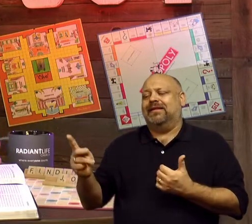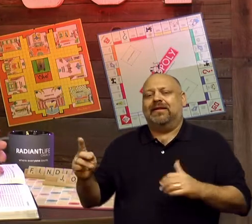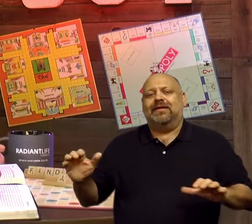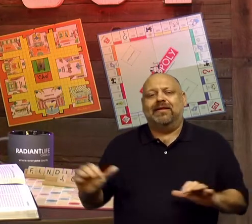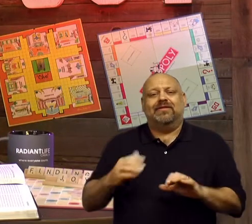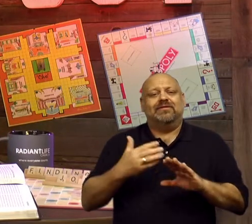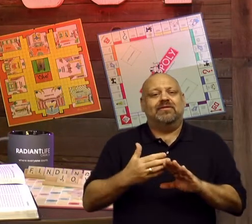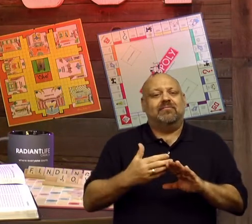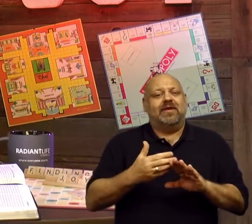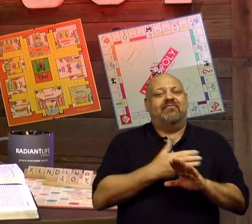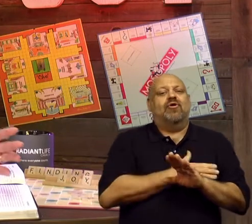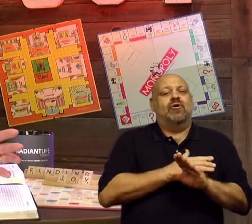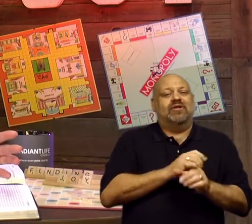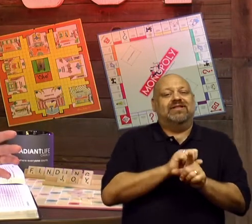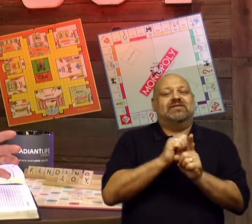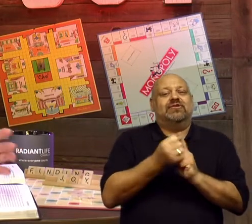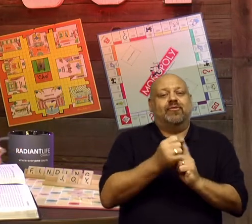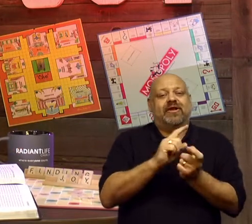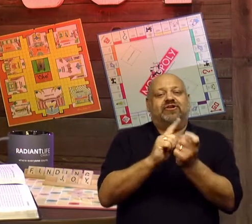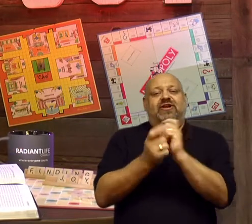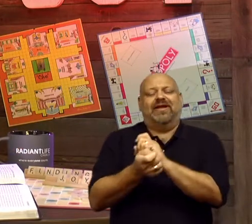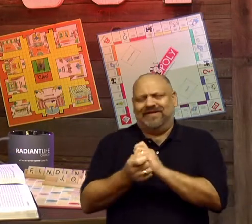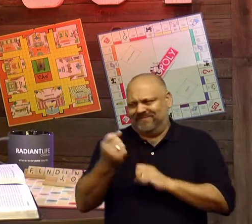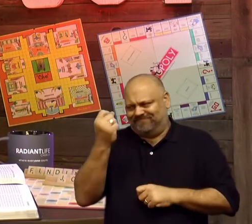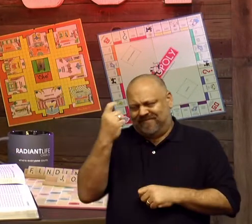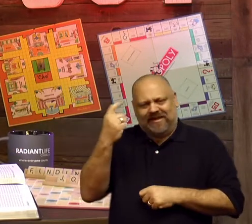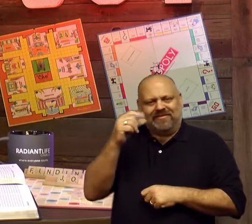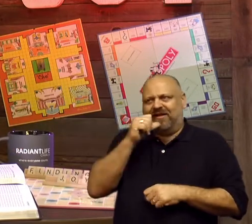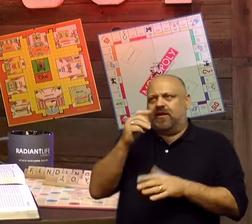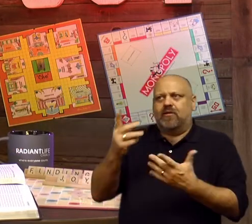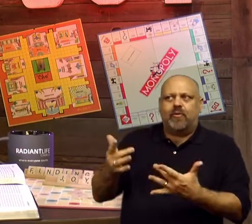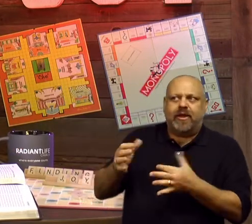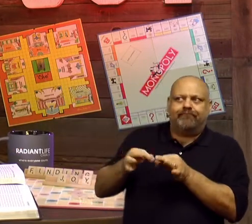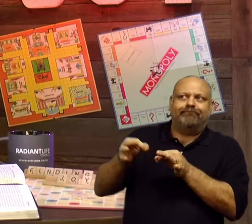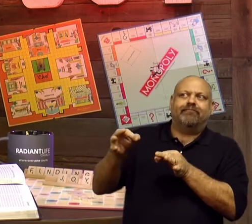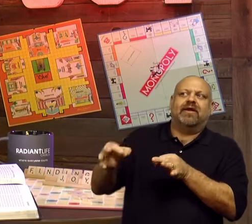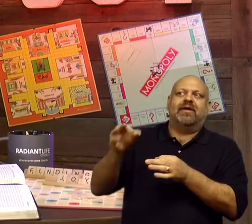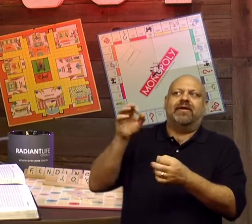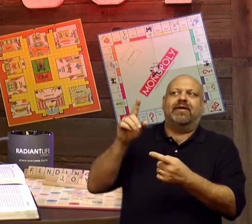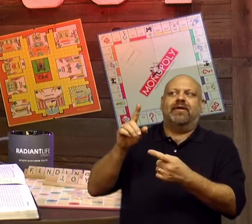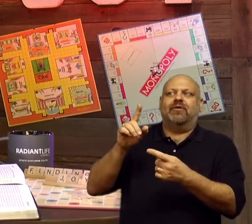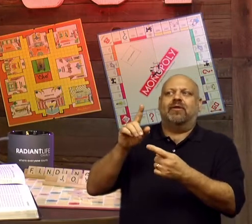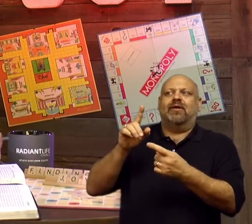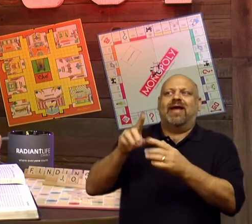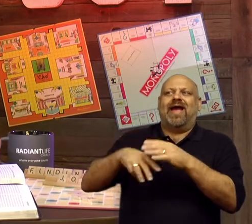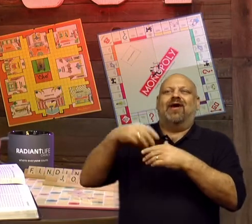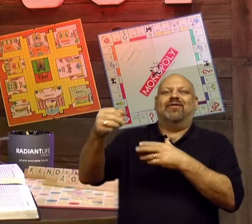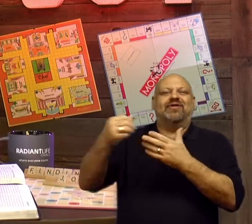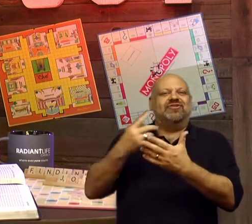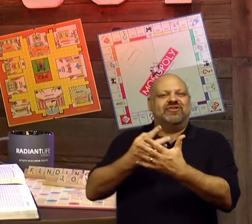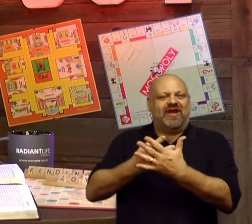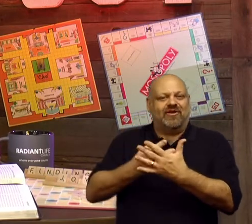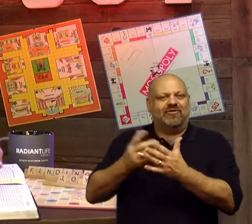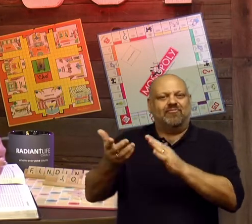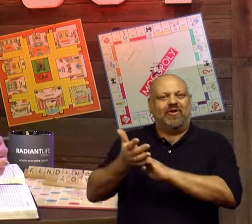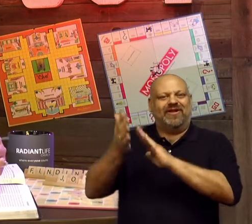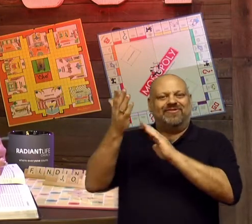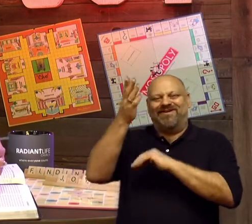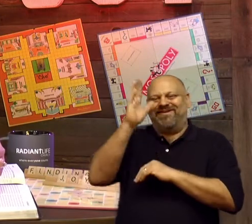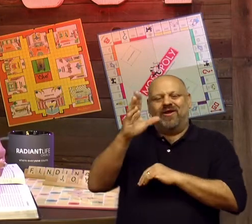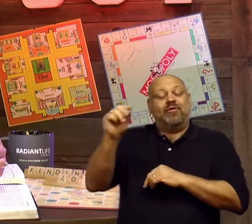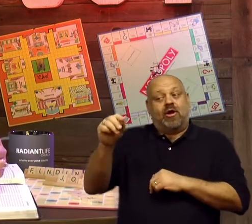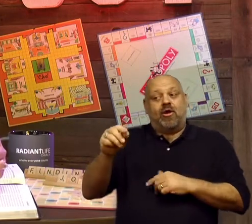and they did this before their situation changed. See, they didn't wait to get out of jail to praise God.